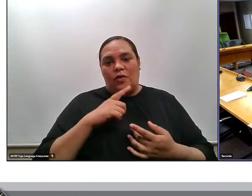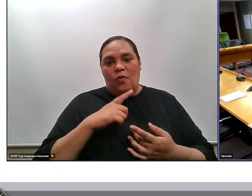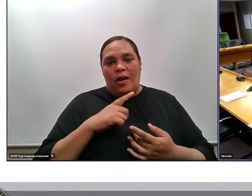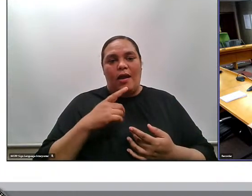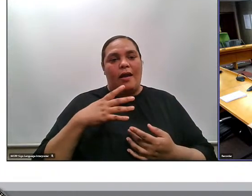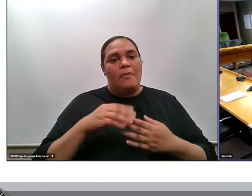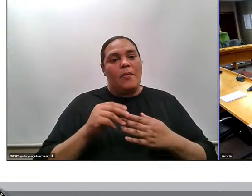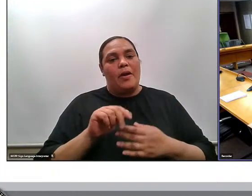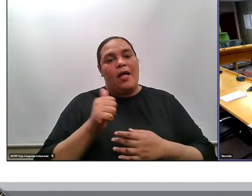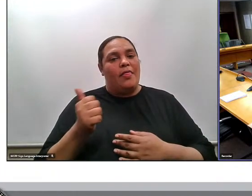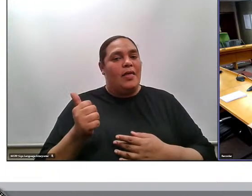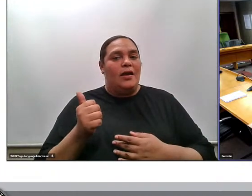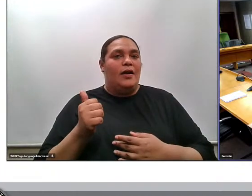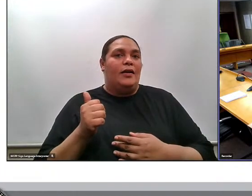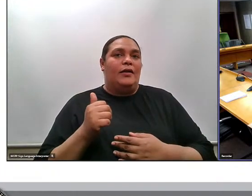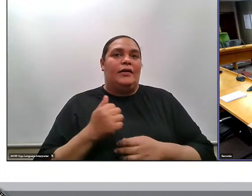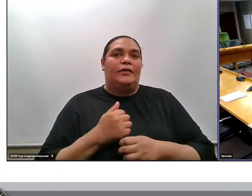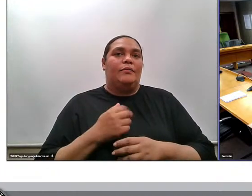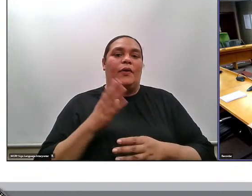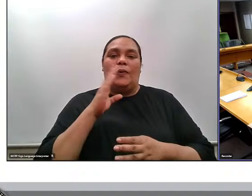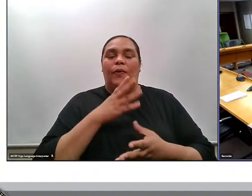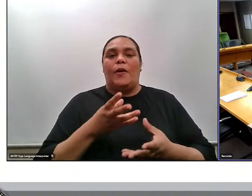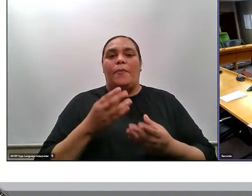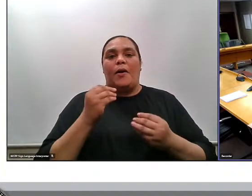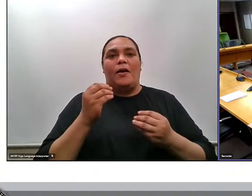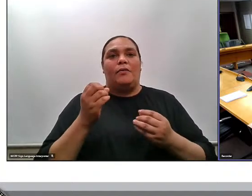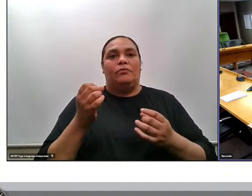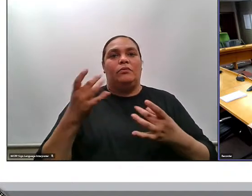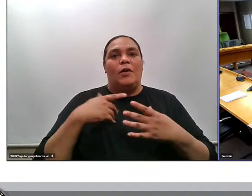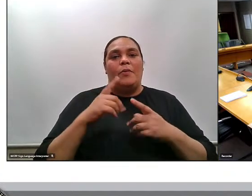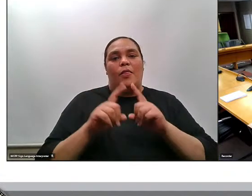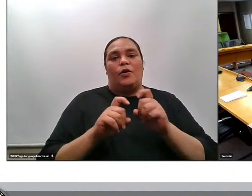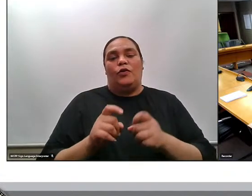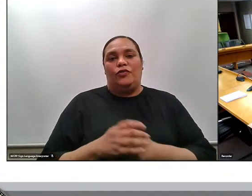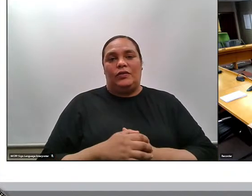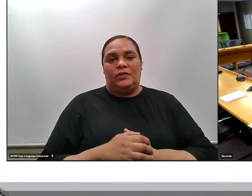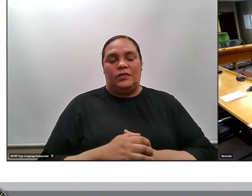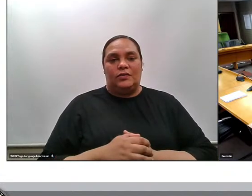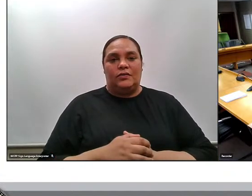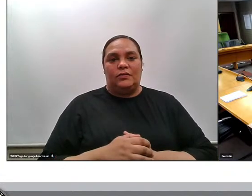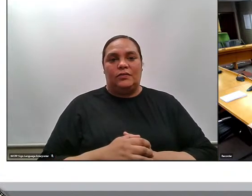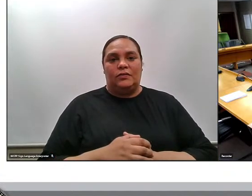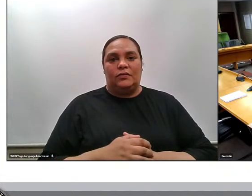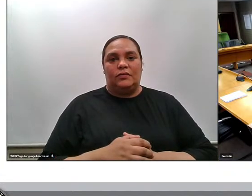other members don't get a kind of heads up of the questions?